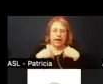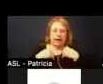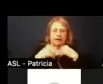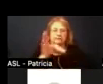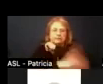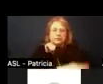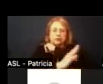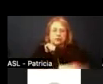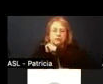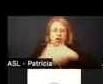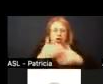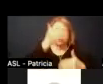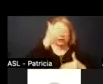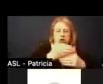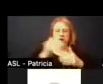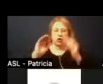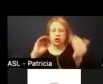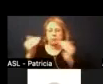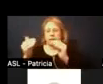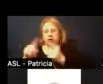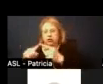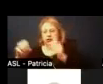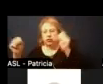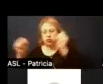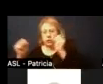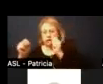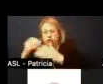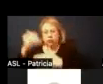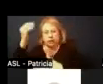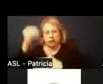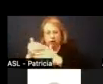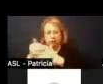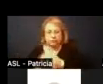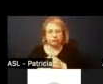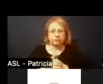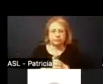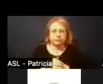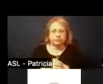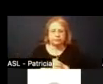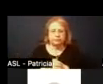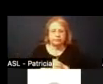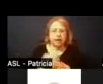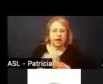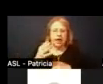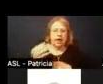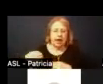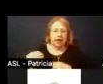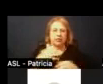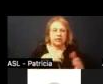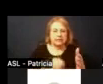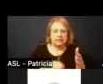window compared to winter window and the desired outcomes as identified in